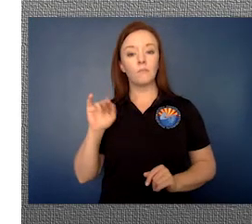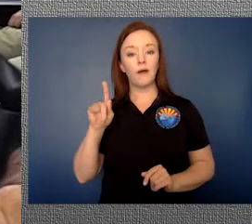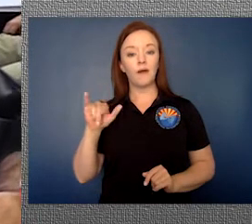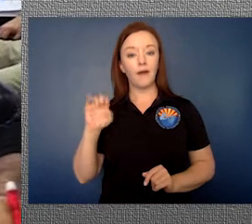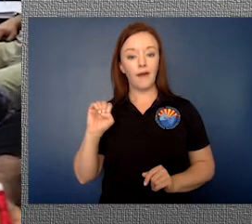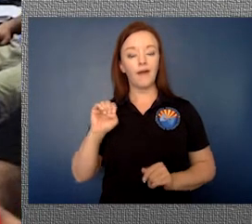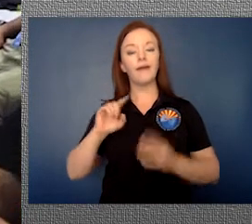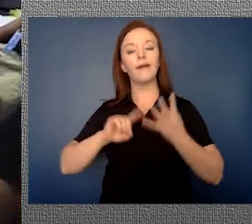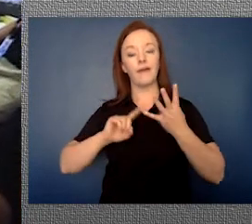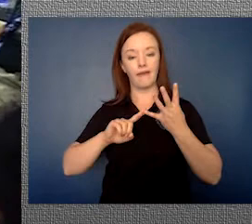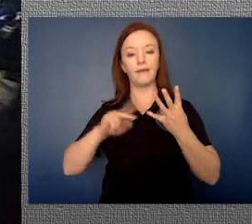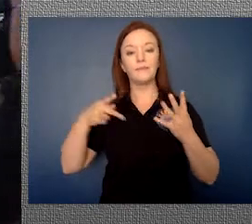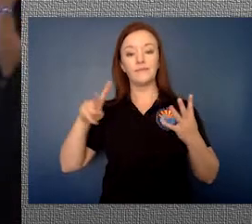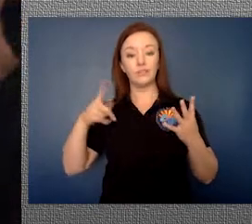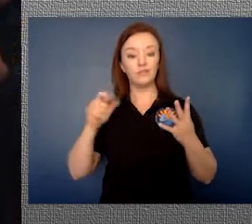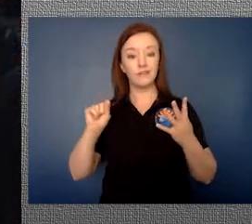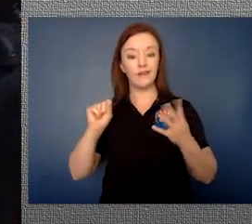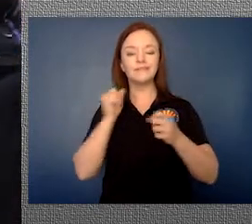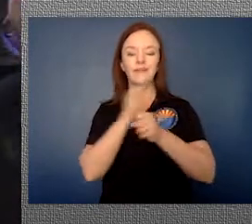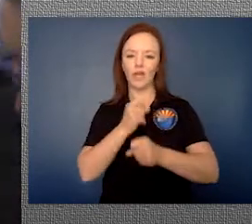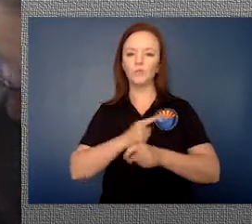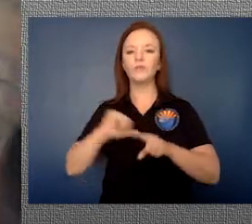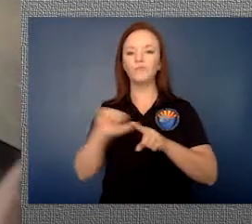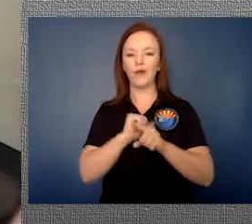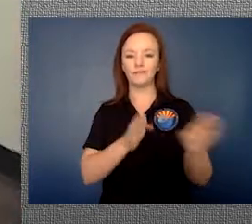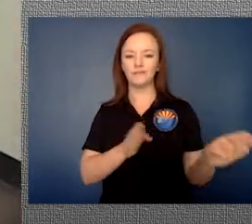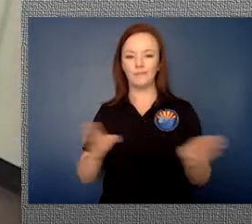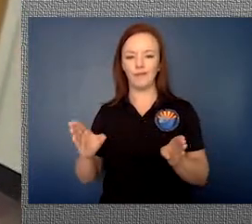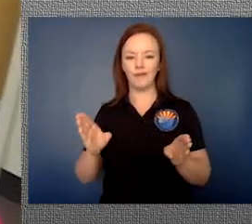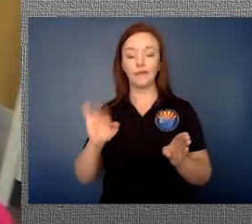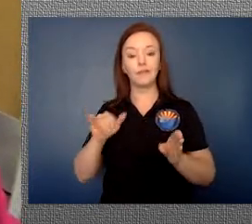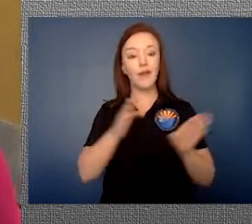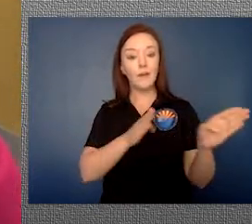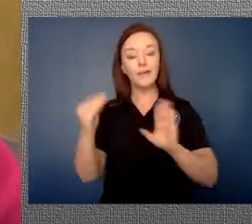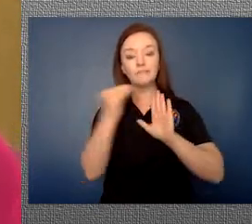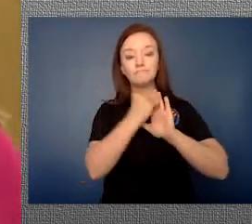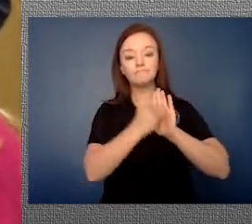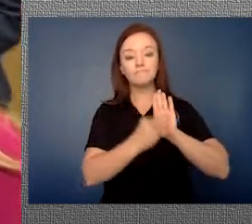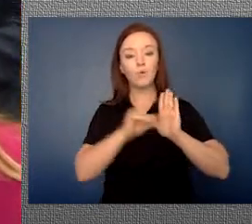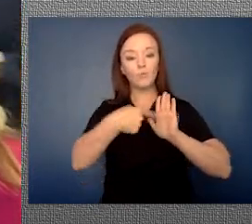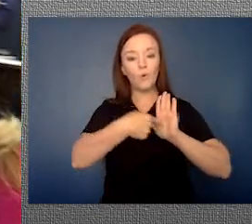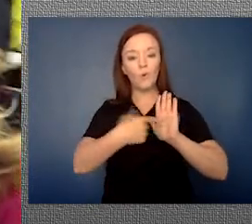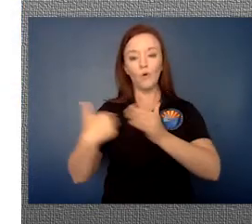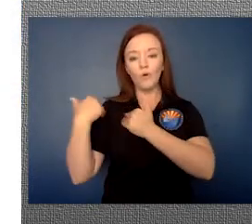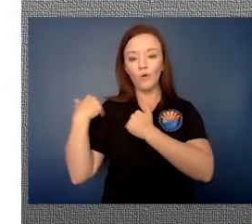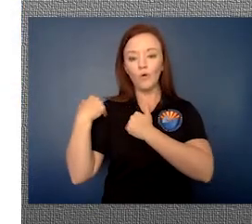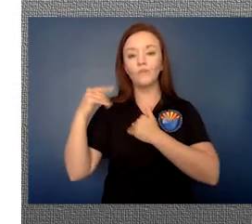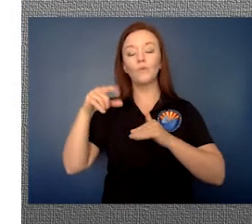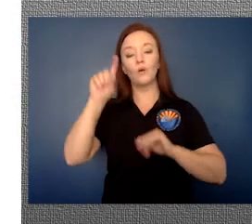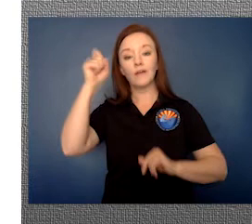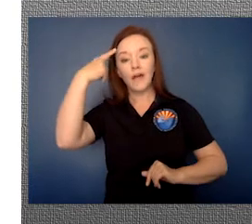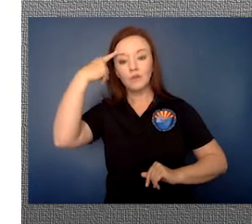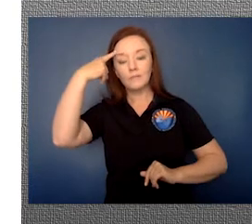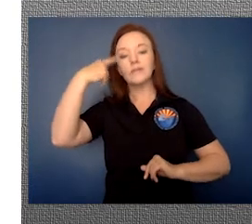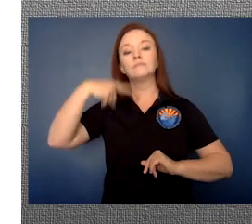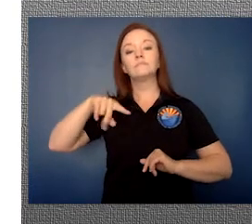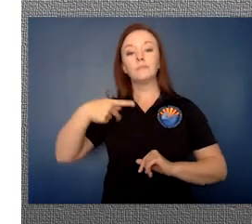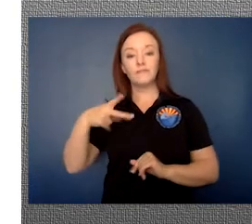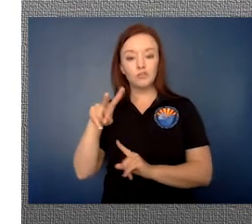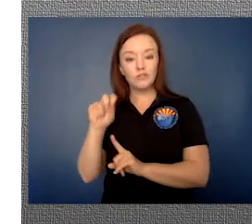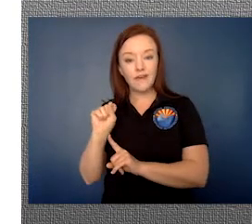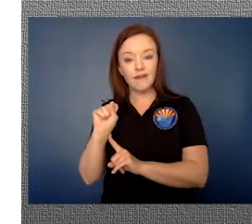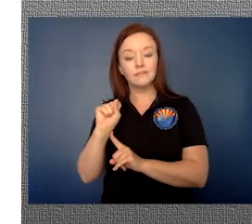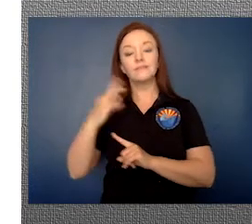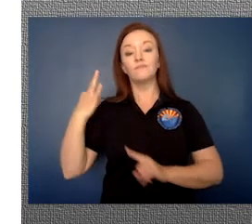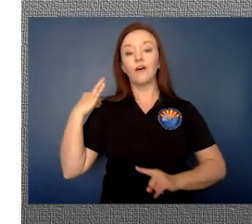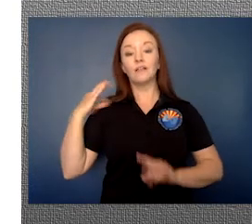plan. The plan details the roles and responsibilities of federal, state, and local governments, Palo Verde, and volunteer